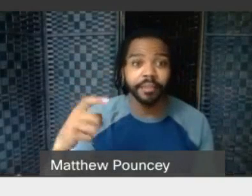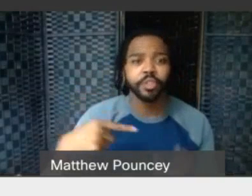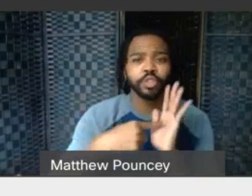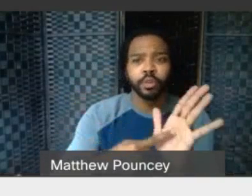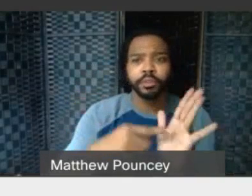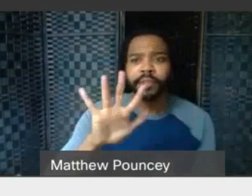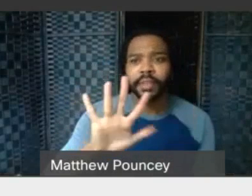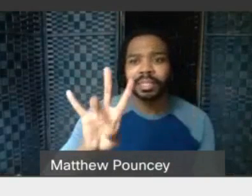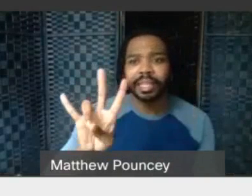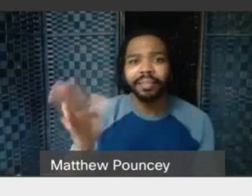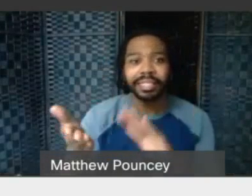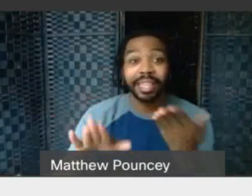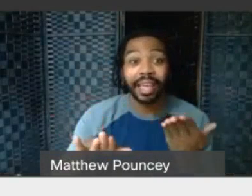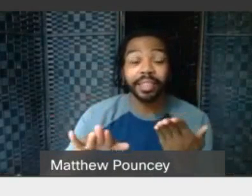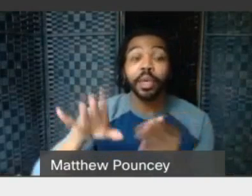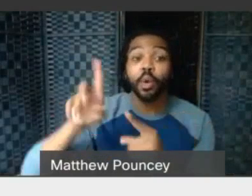2nd.